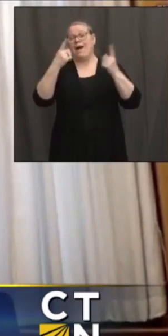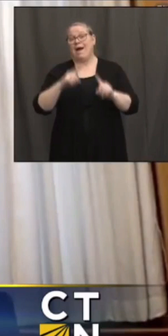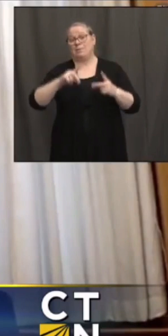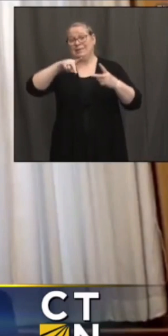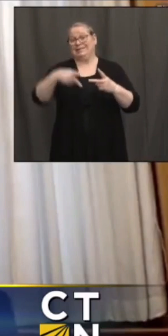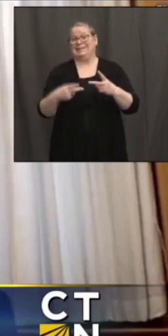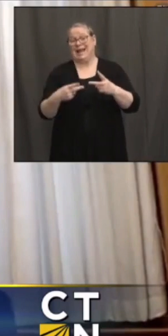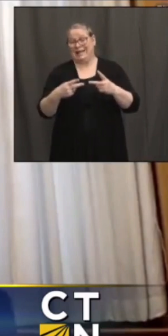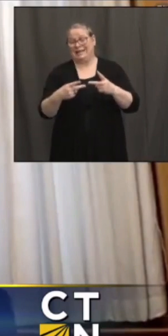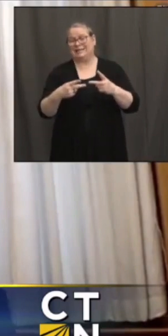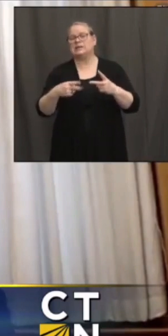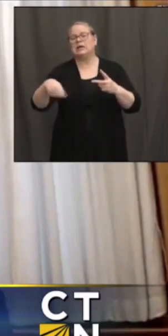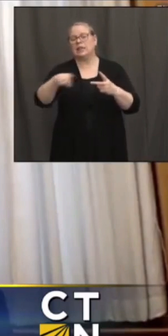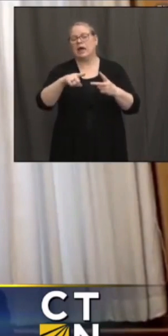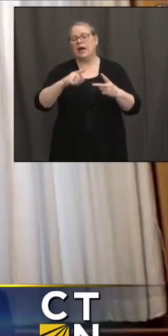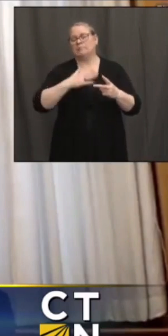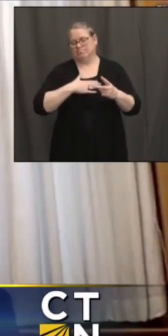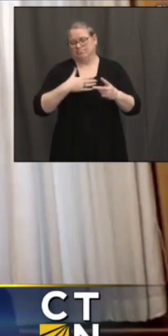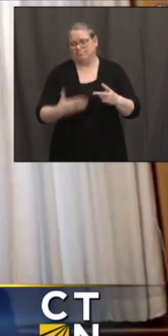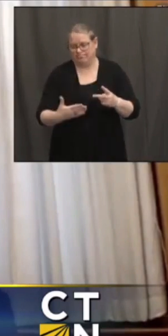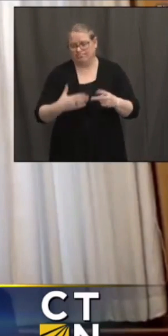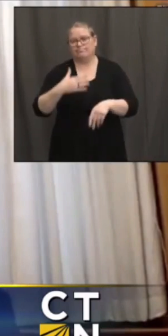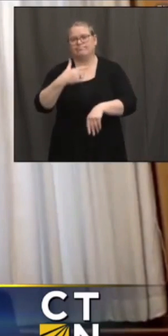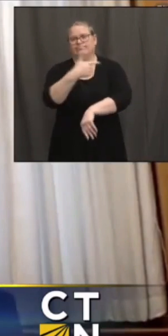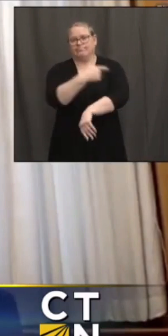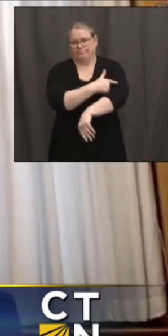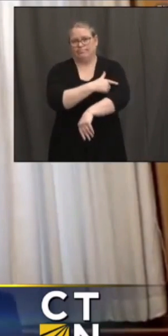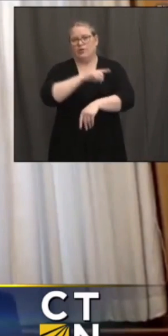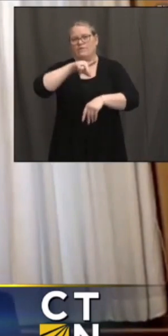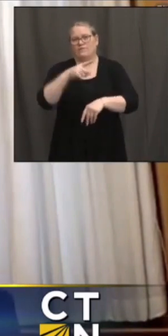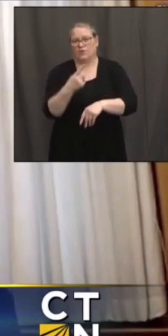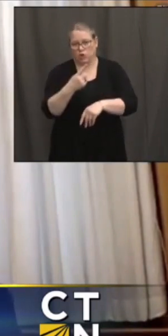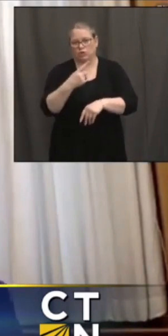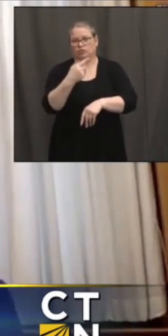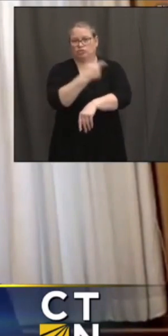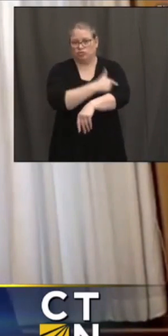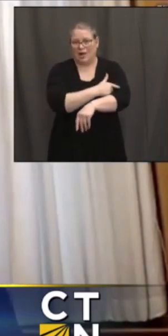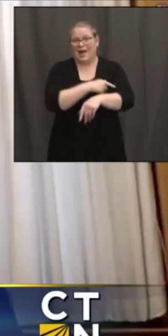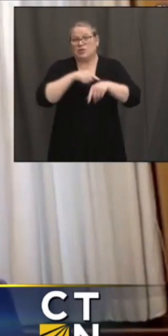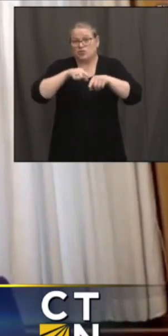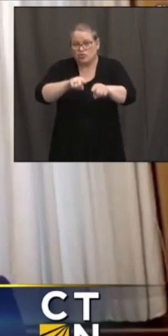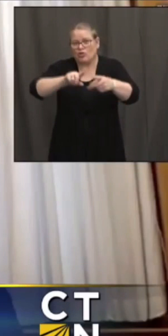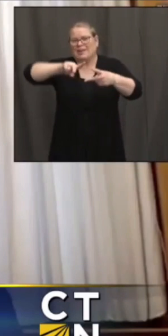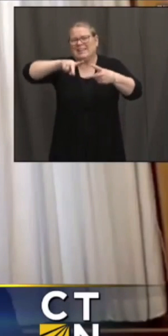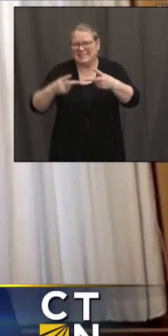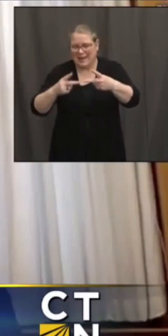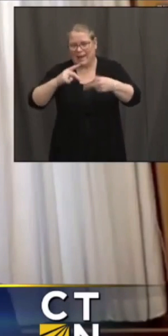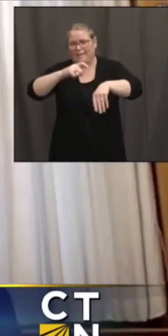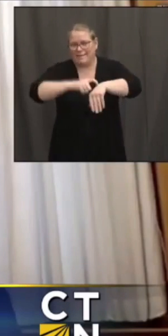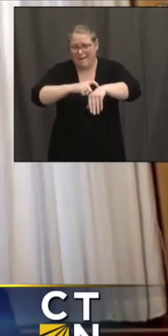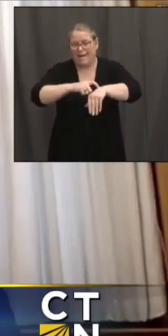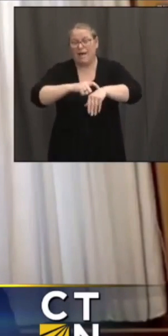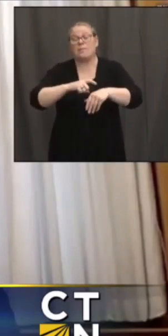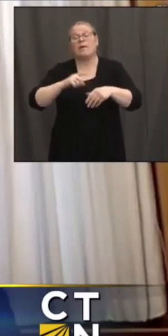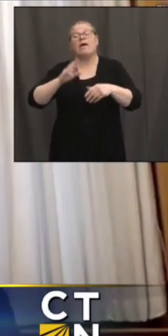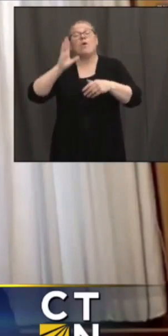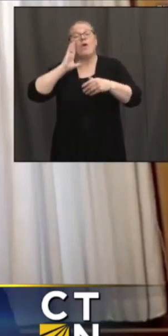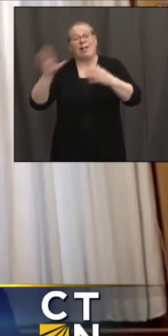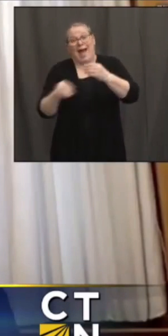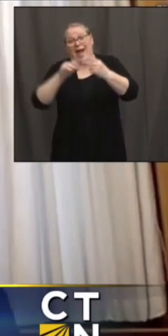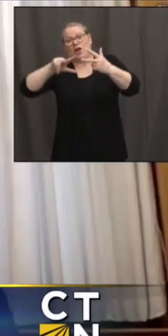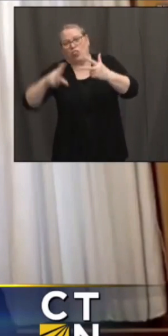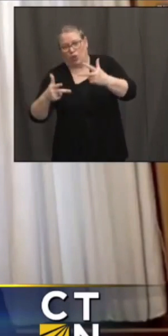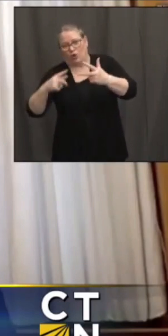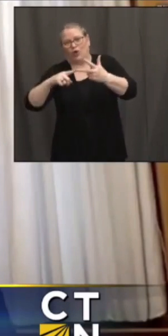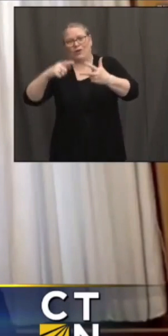third clinic to come where they can get their second dose in the third clinic. So it's improving. And I think what we're seeing, and we'll see